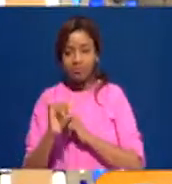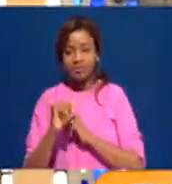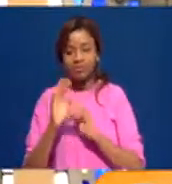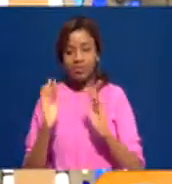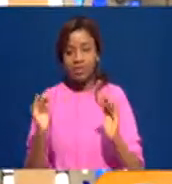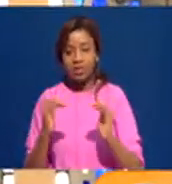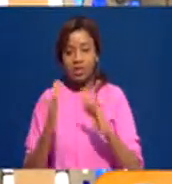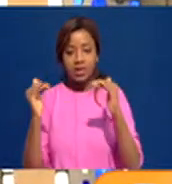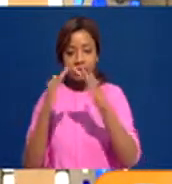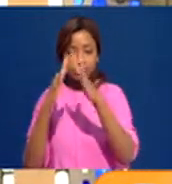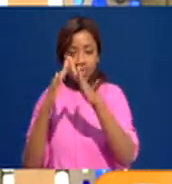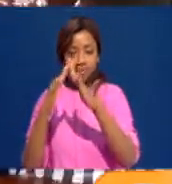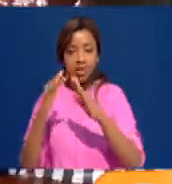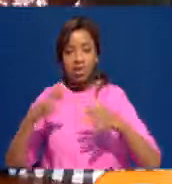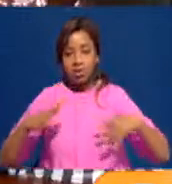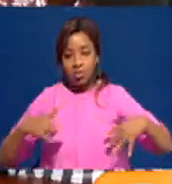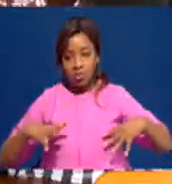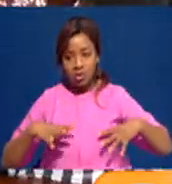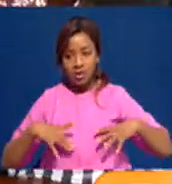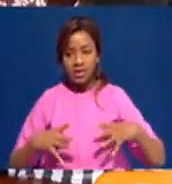Nairobi,